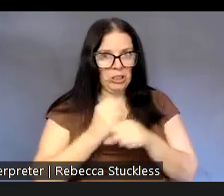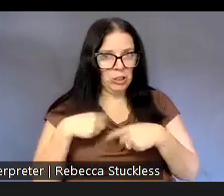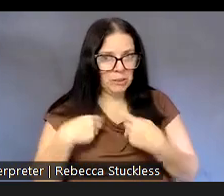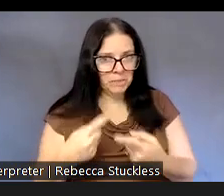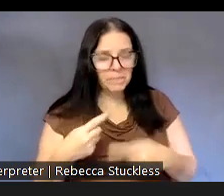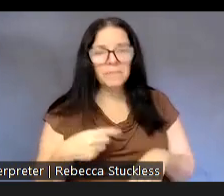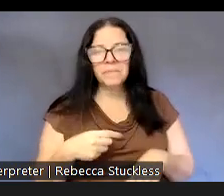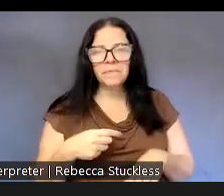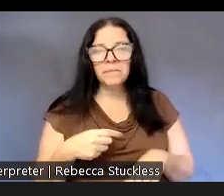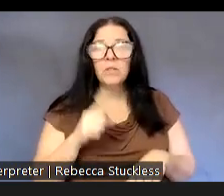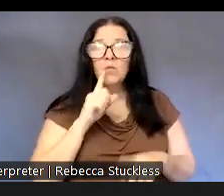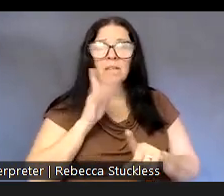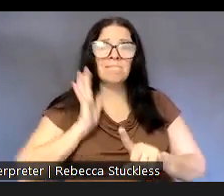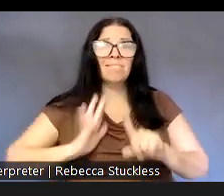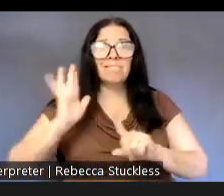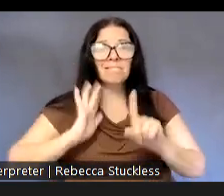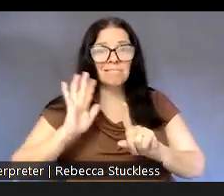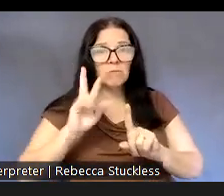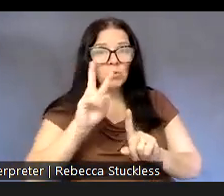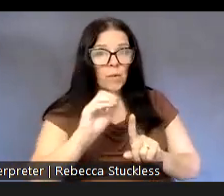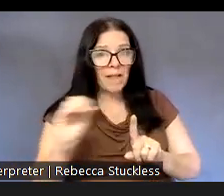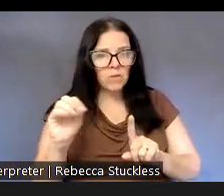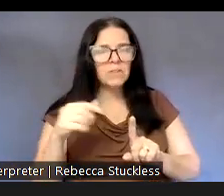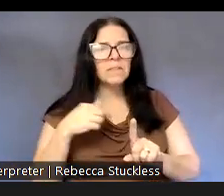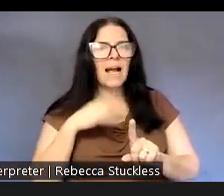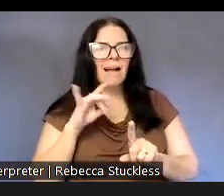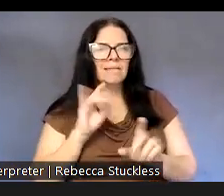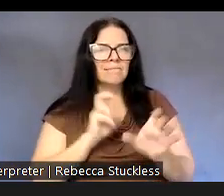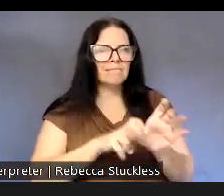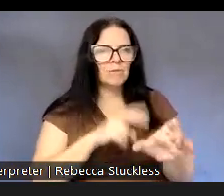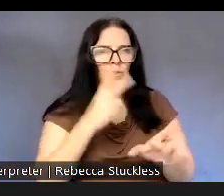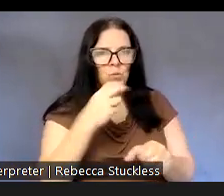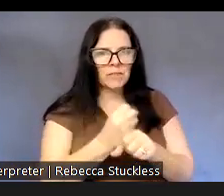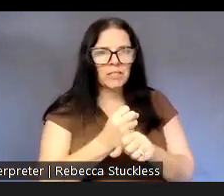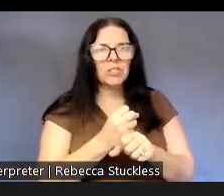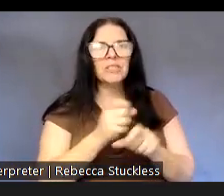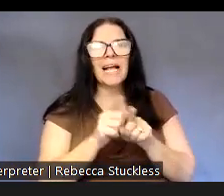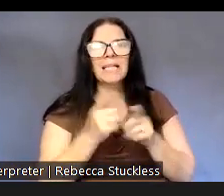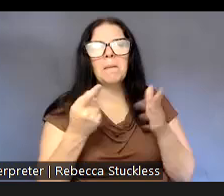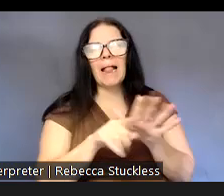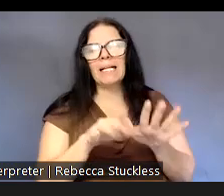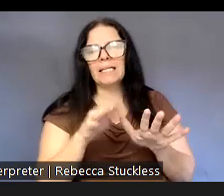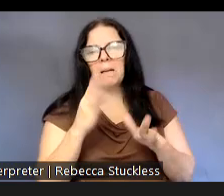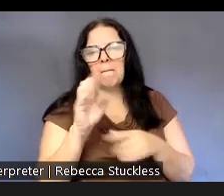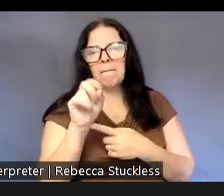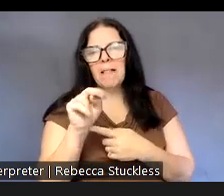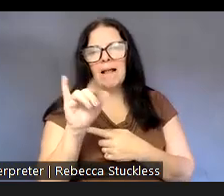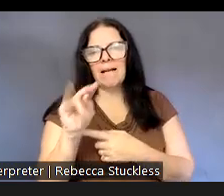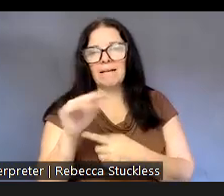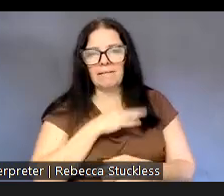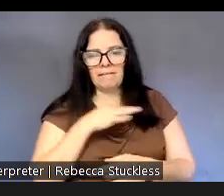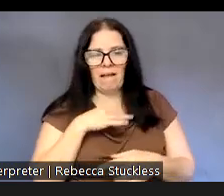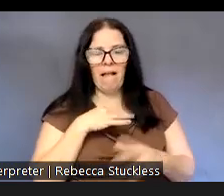and way back in the early 2000s, I had a 2-year stint as a blended staff. For most of the rest of the